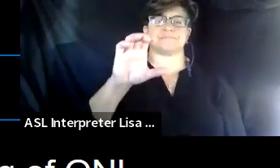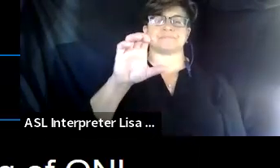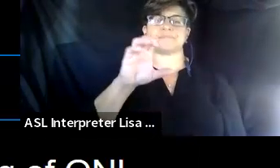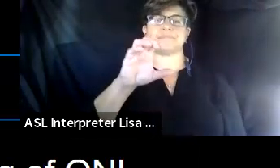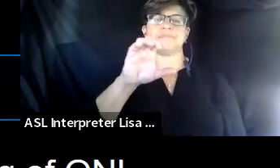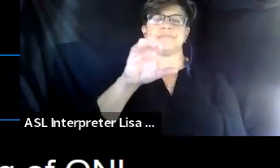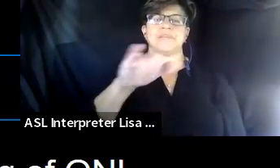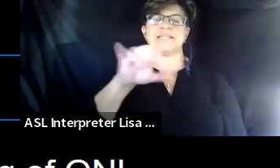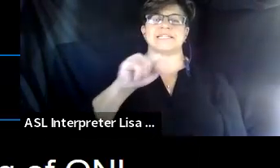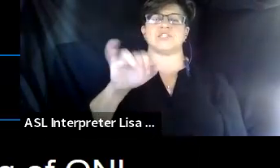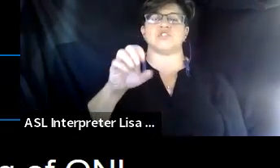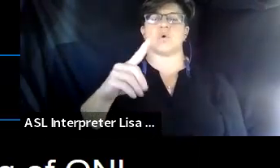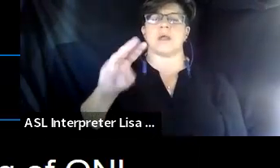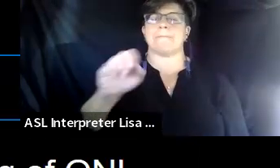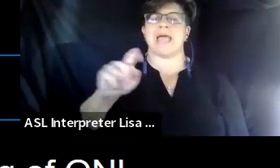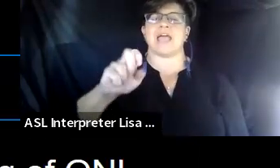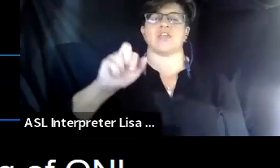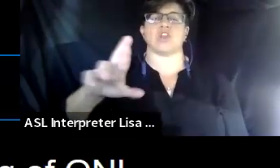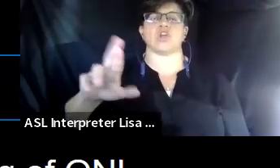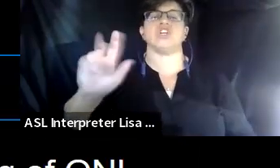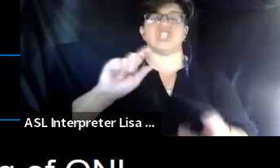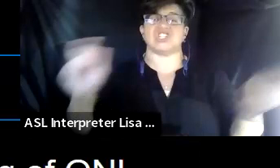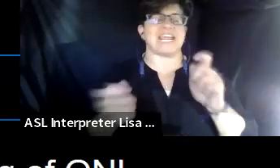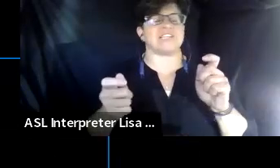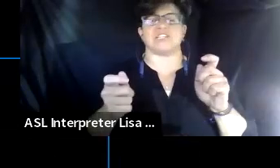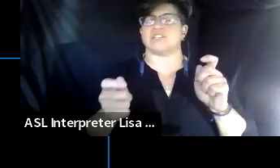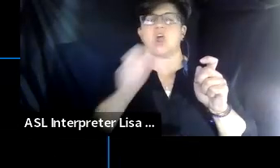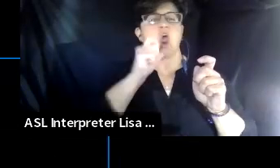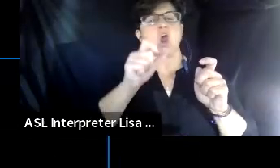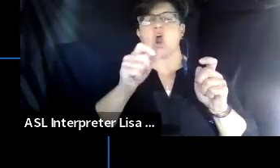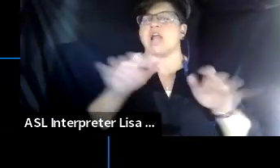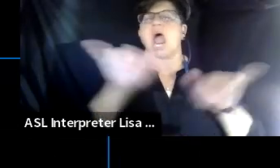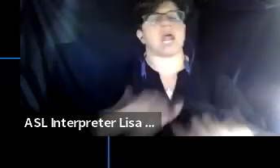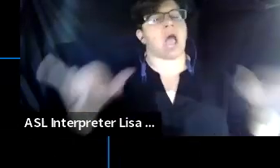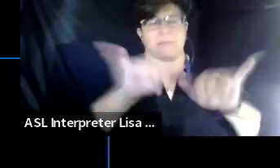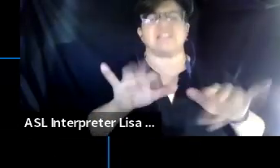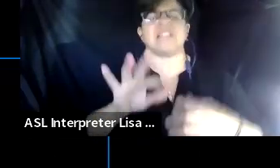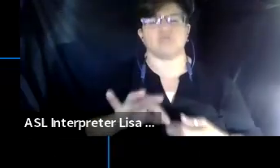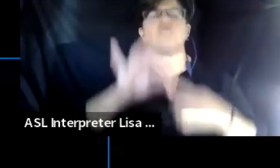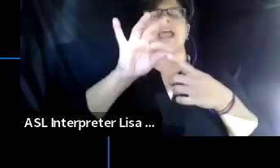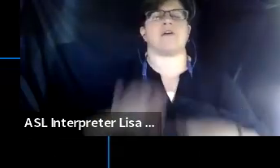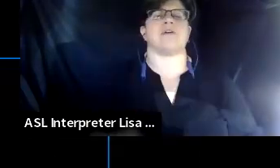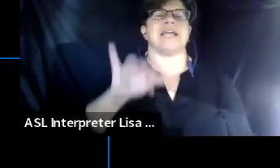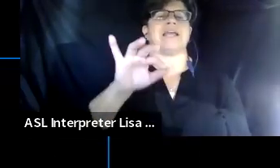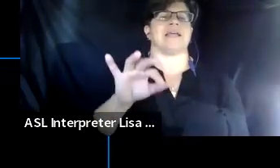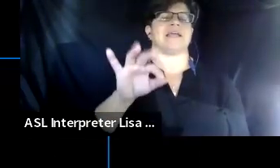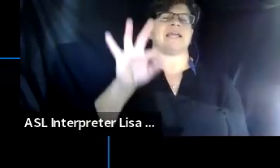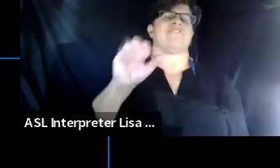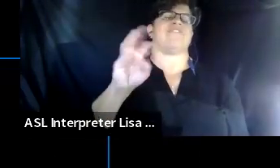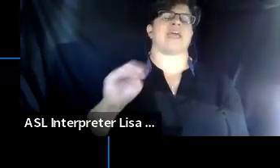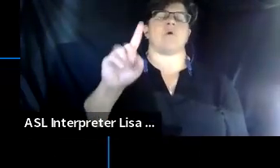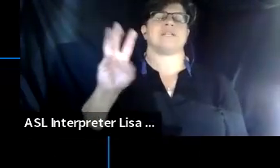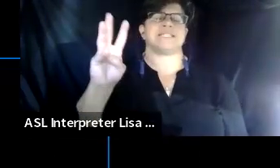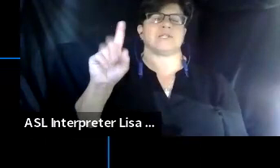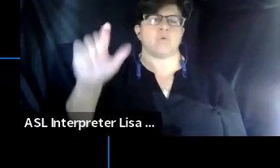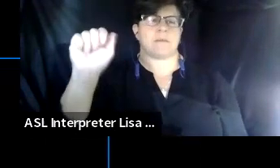changes and edema within the center of vision, is quite rare in FAM161 patients. Visual fields do constrict very early,